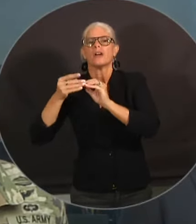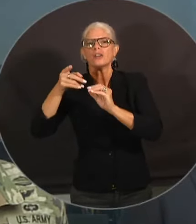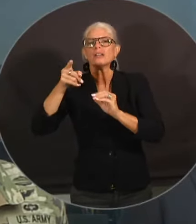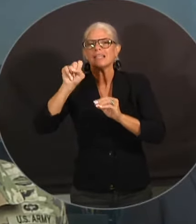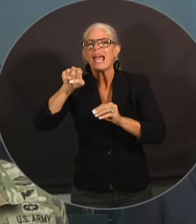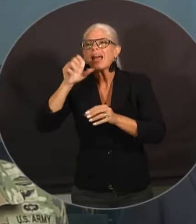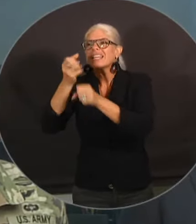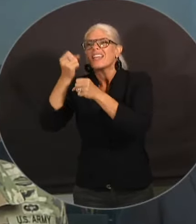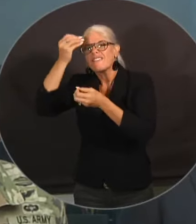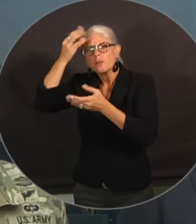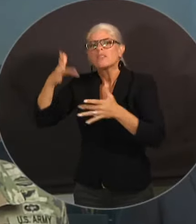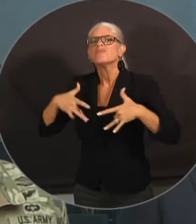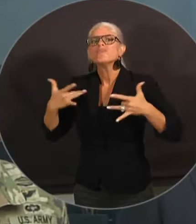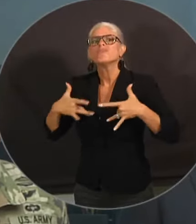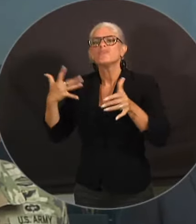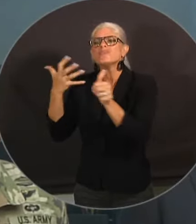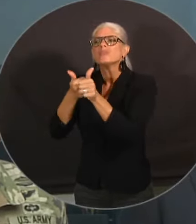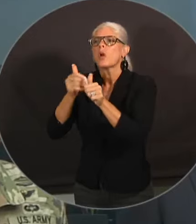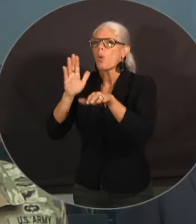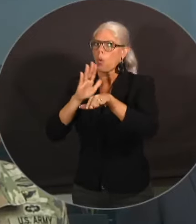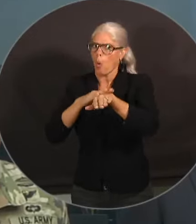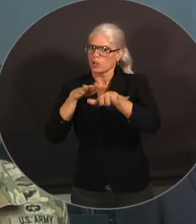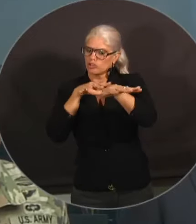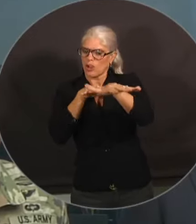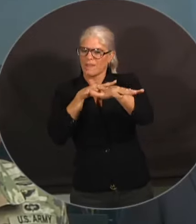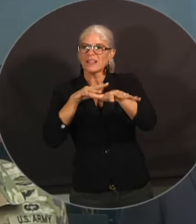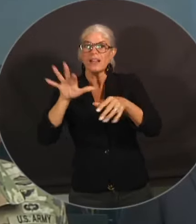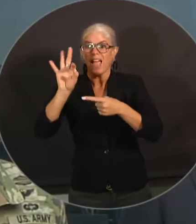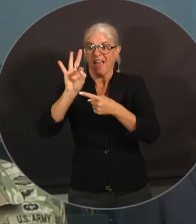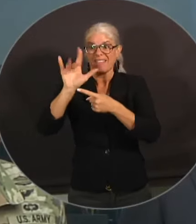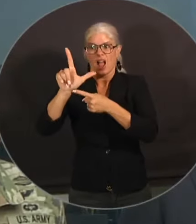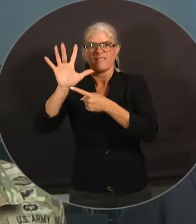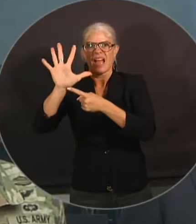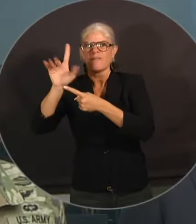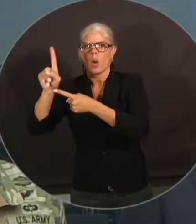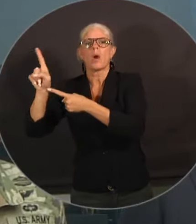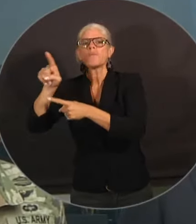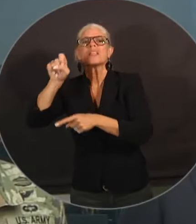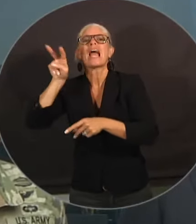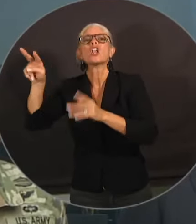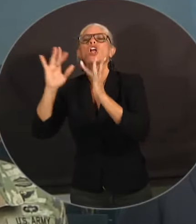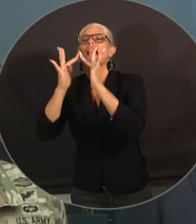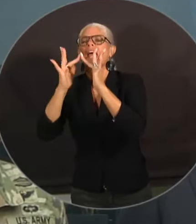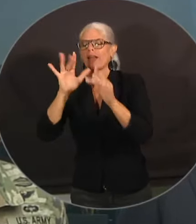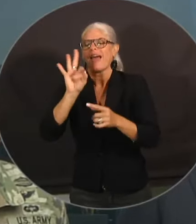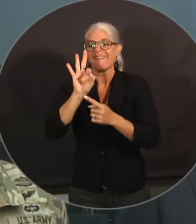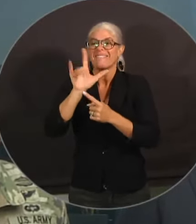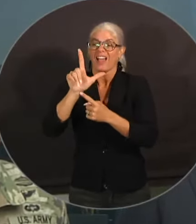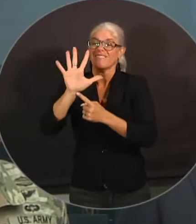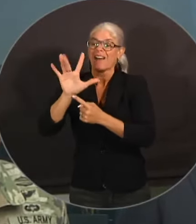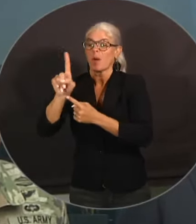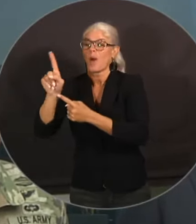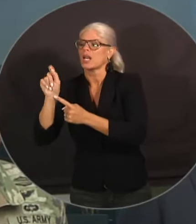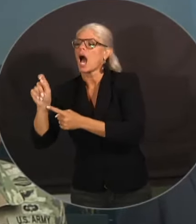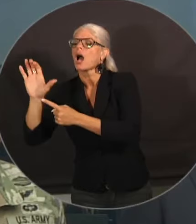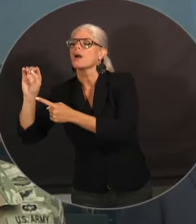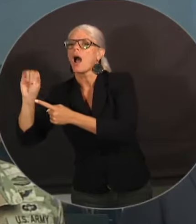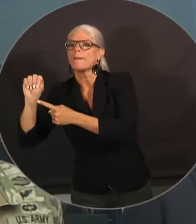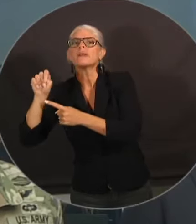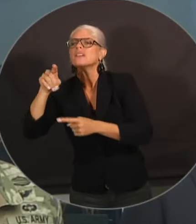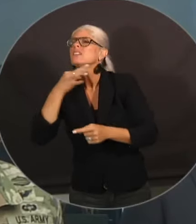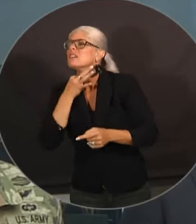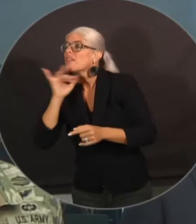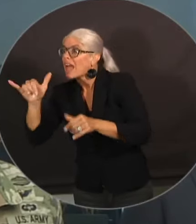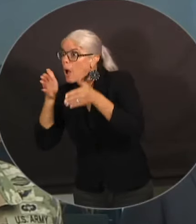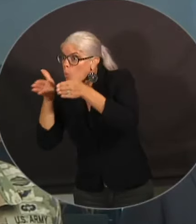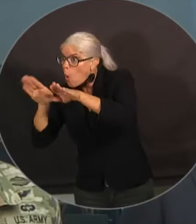We will be updating that website live as the storm passes through. And throughout the night, we've had our 10